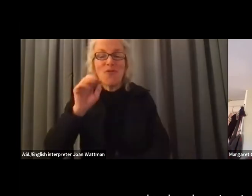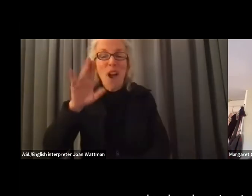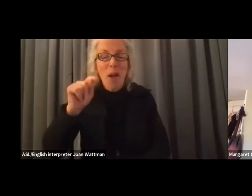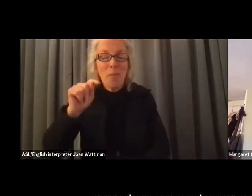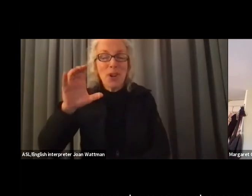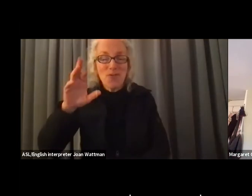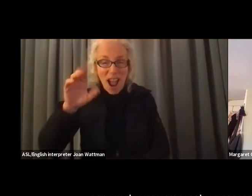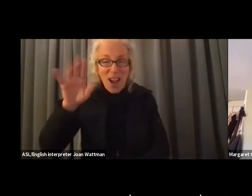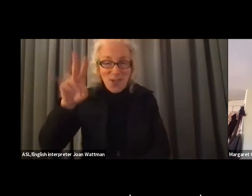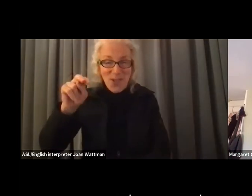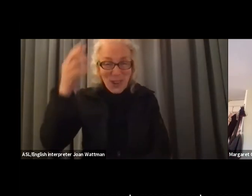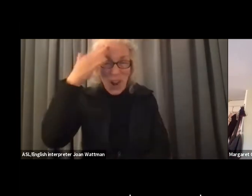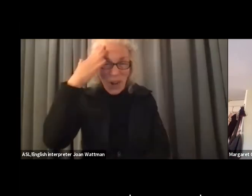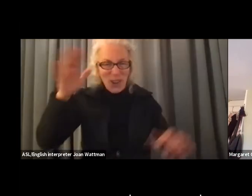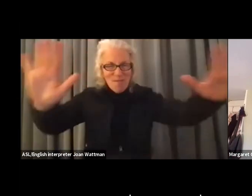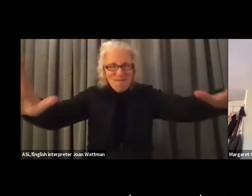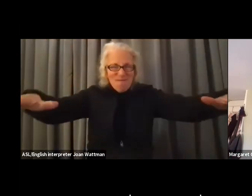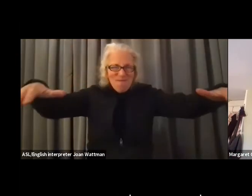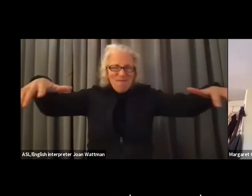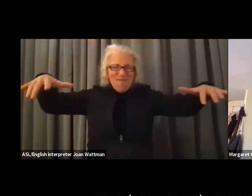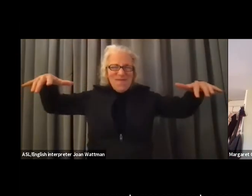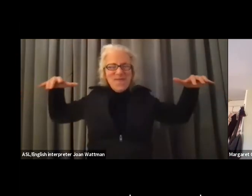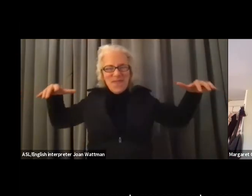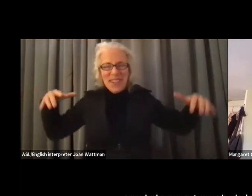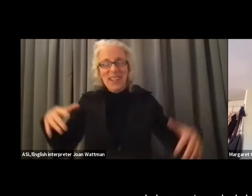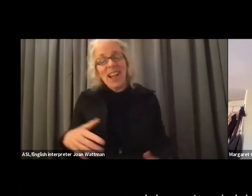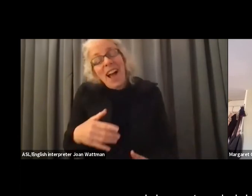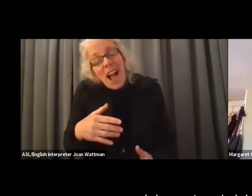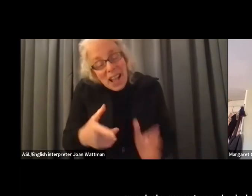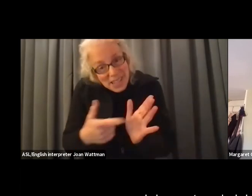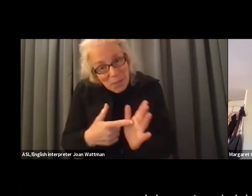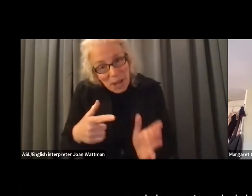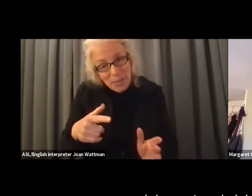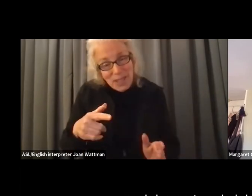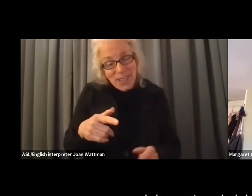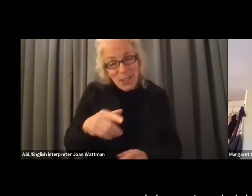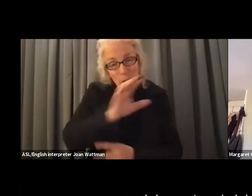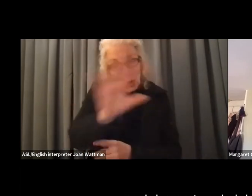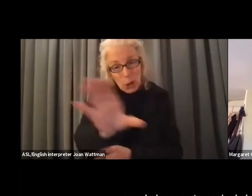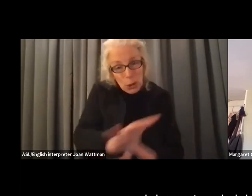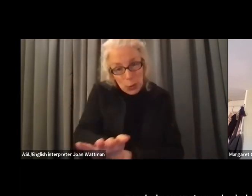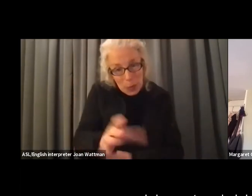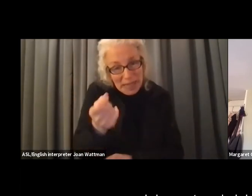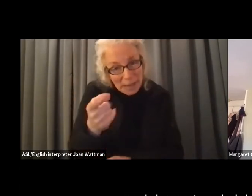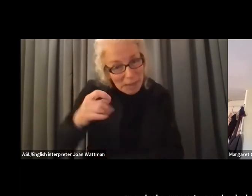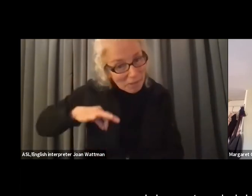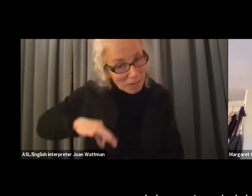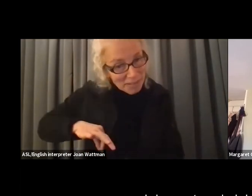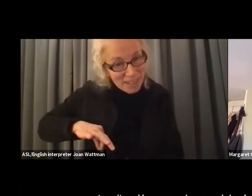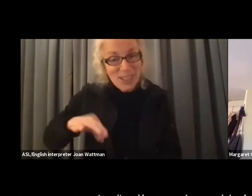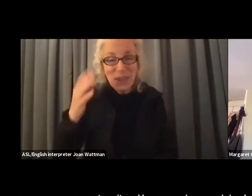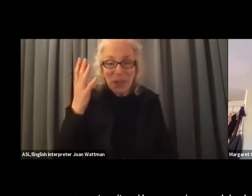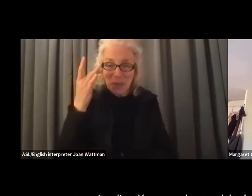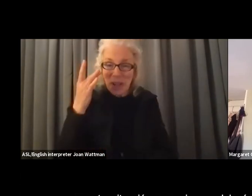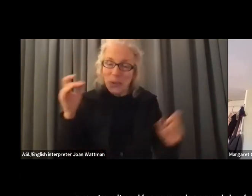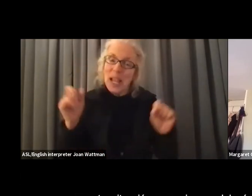in, though we've begun to think that there are some advantages revealed by this mode of accommodating